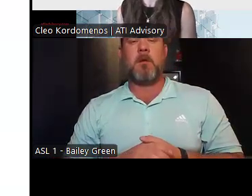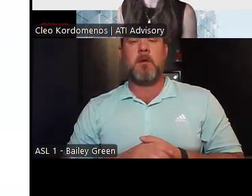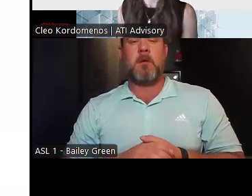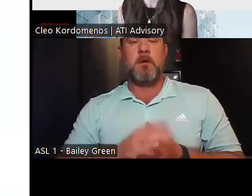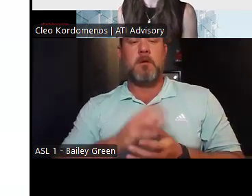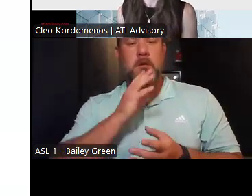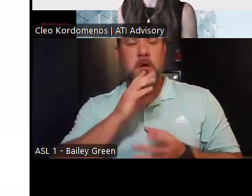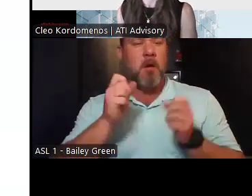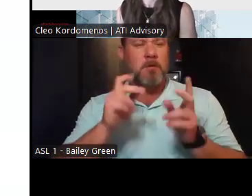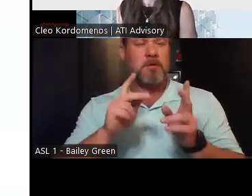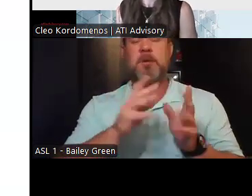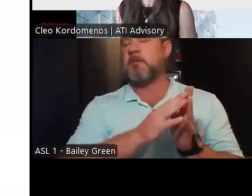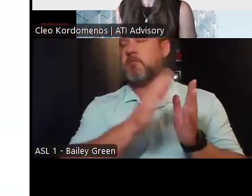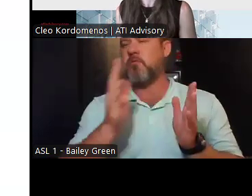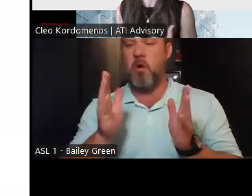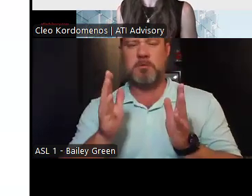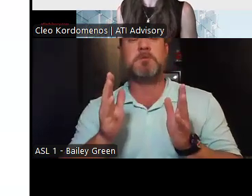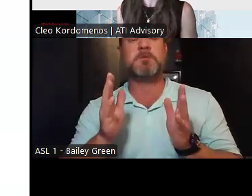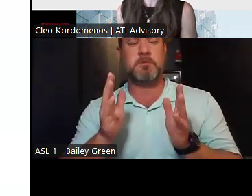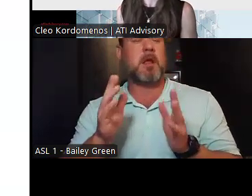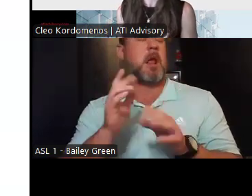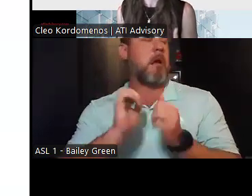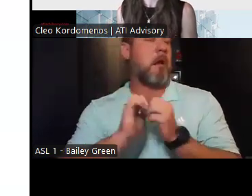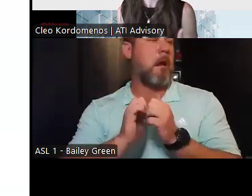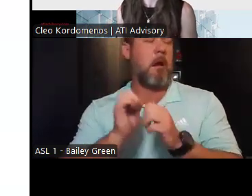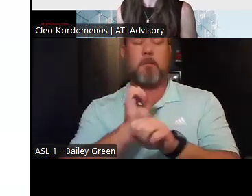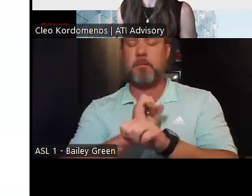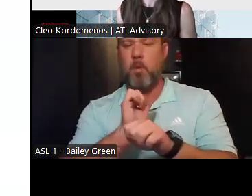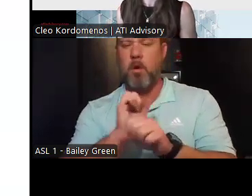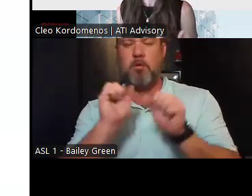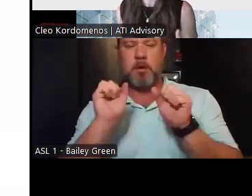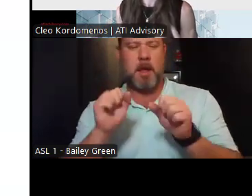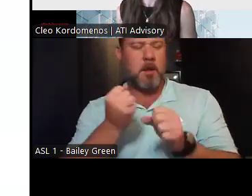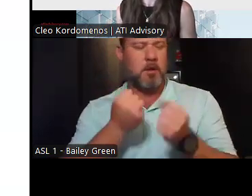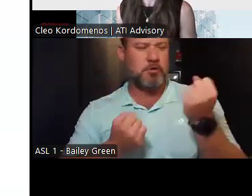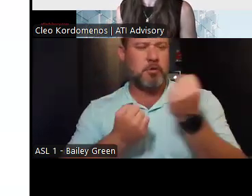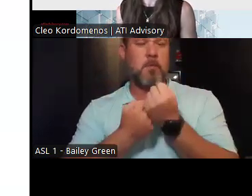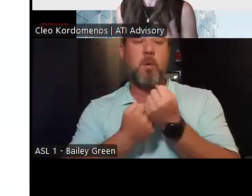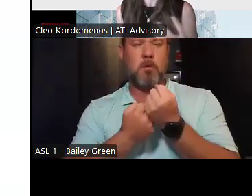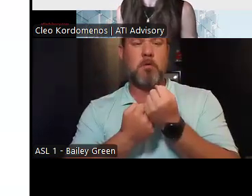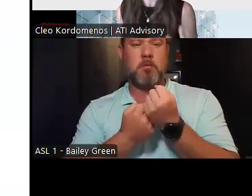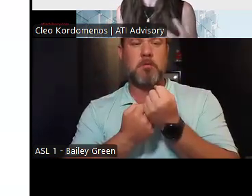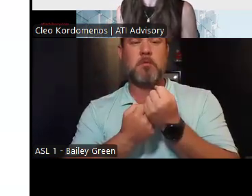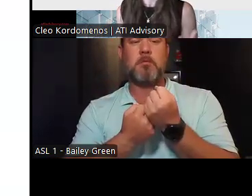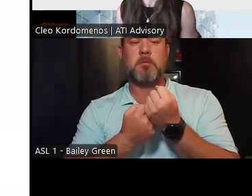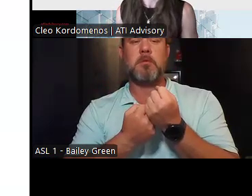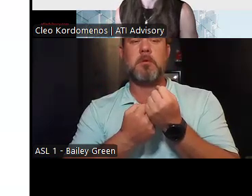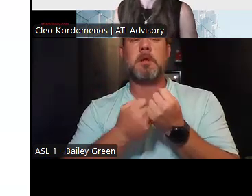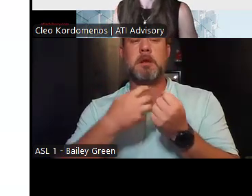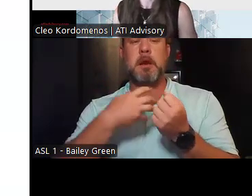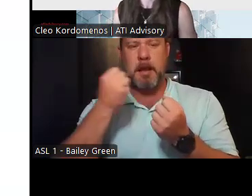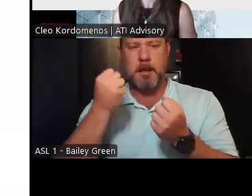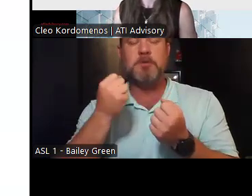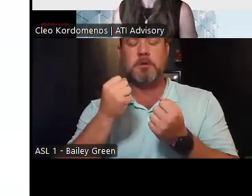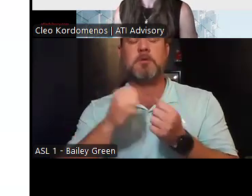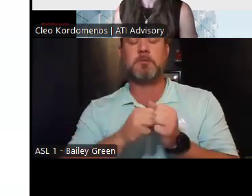looking across sectors, looking how employers can support their employees to support an aging loved